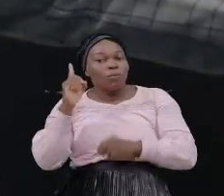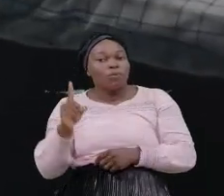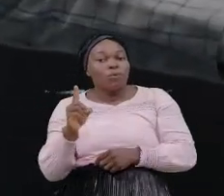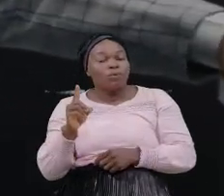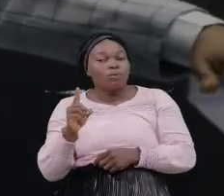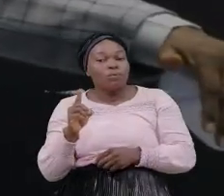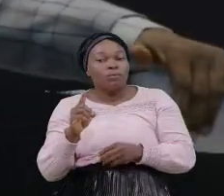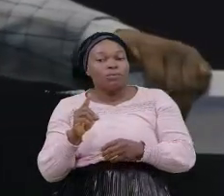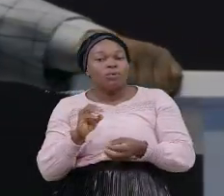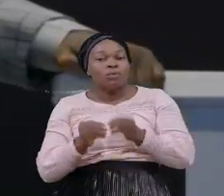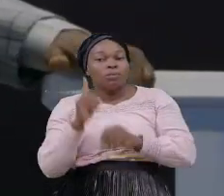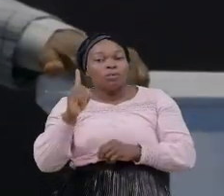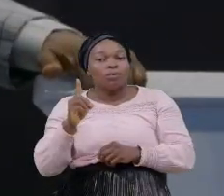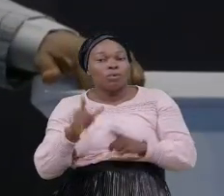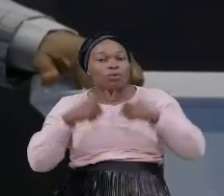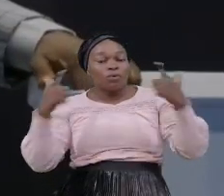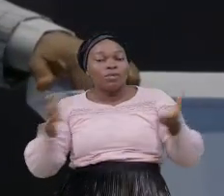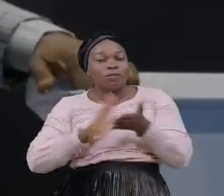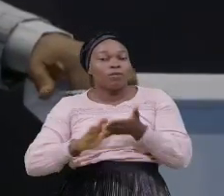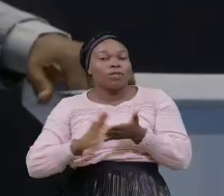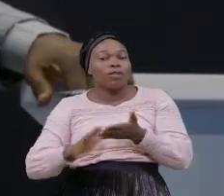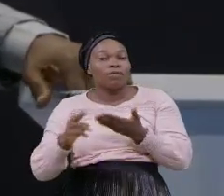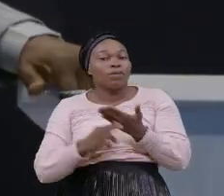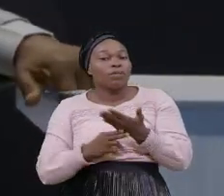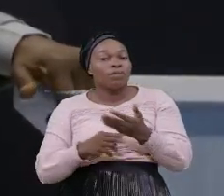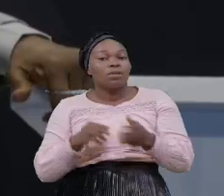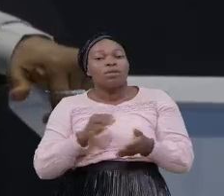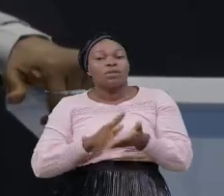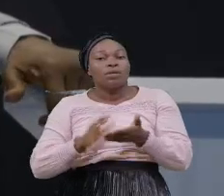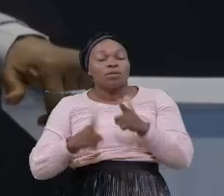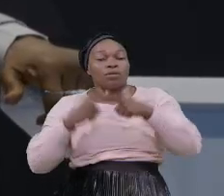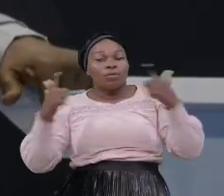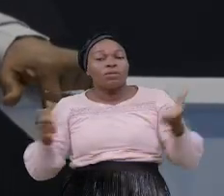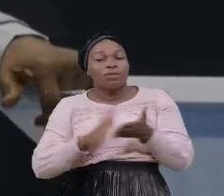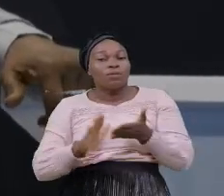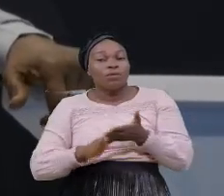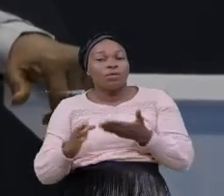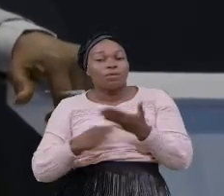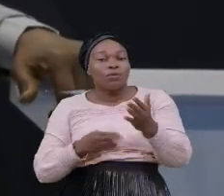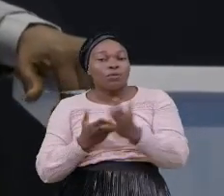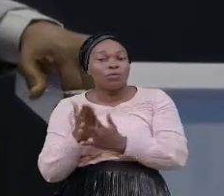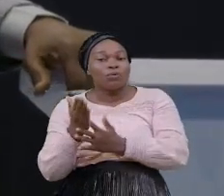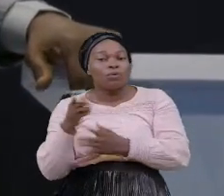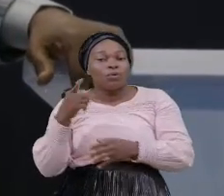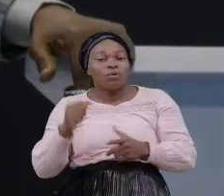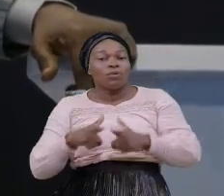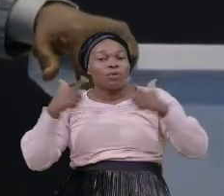great forgiveness. Great forgiveness through the great